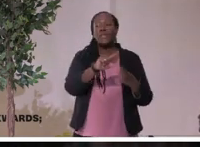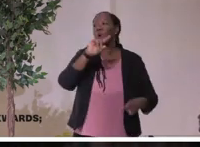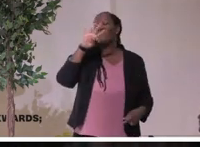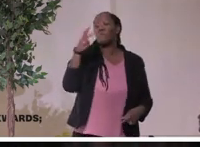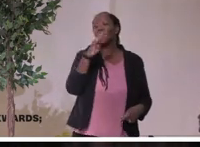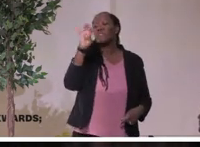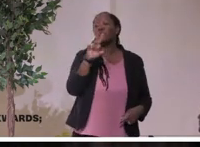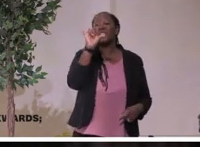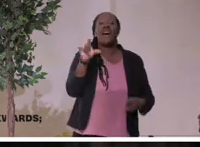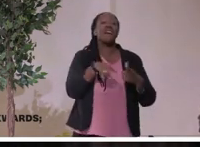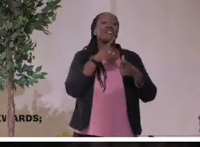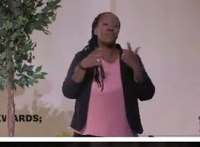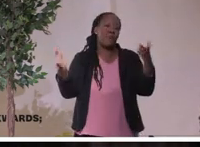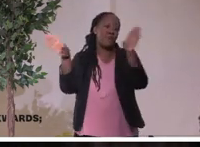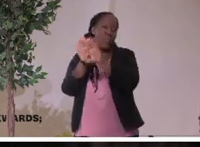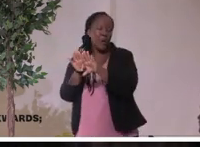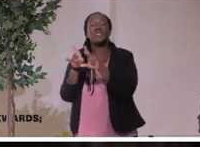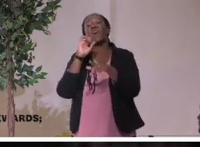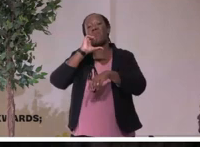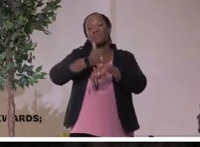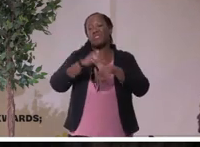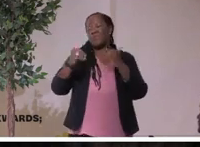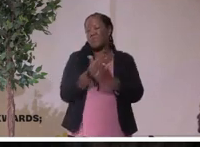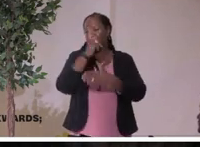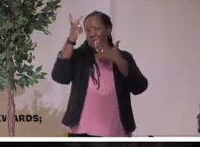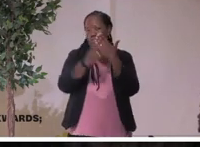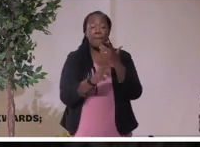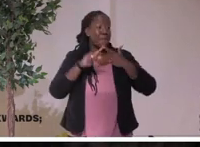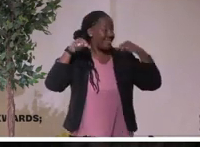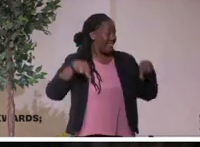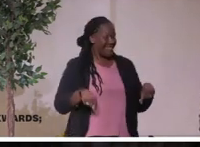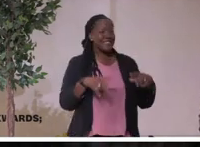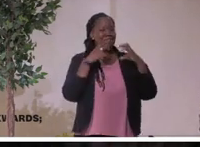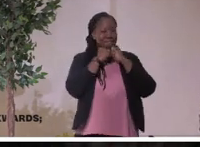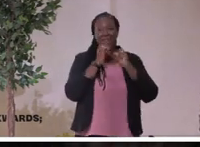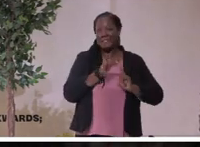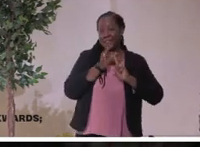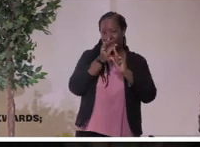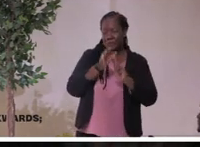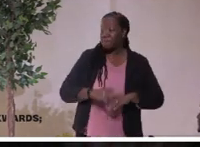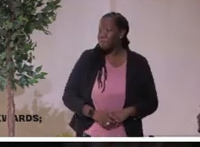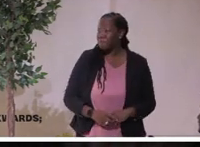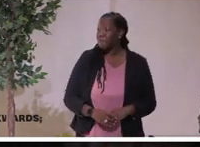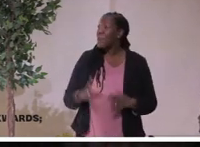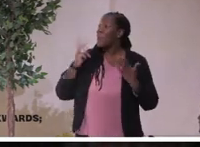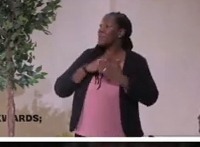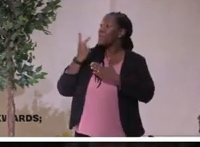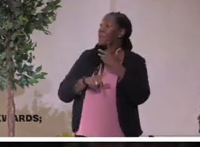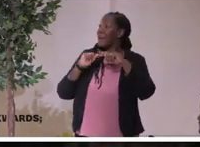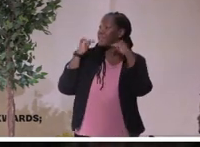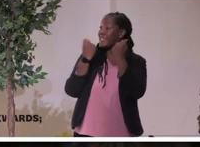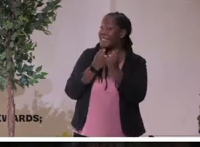which we close. Come back, check us out for our other programs. But this one is really special. When the programming team mentioned this to